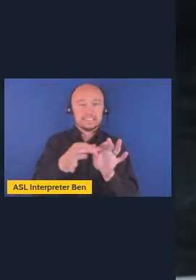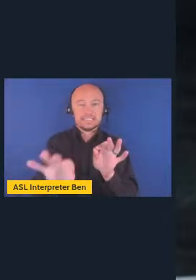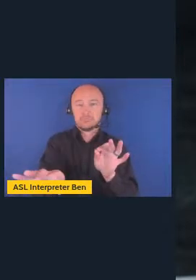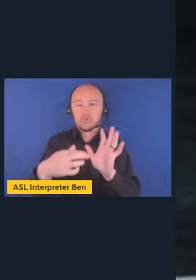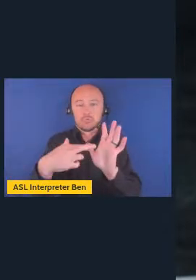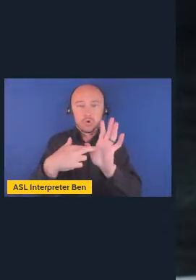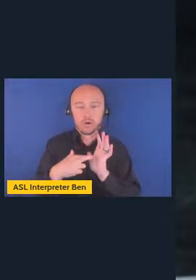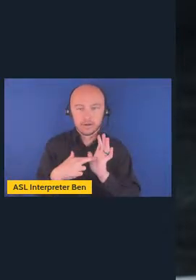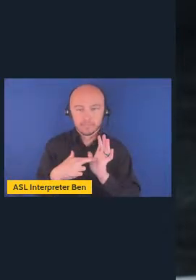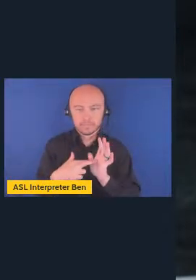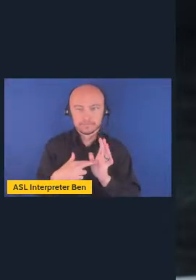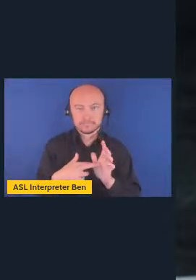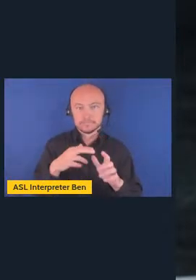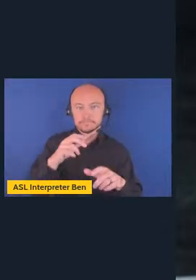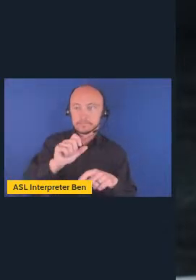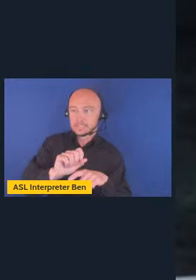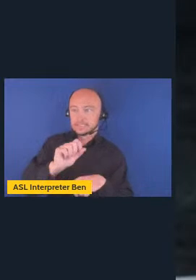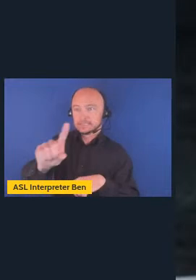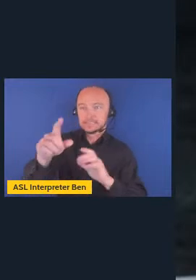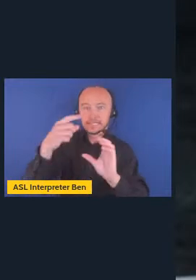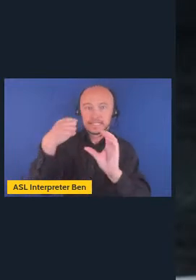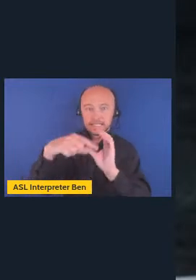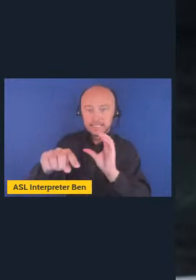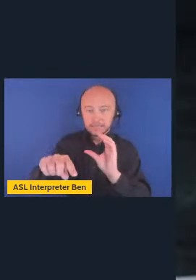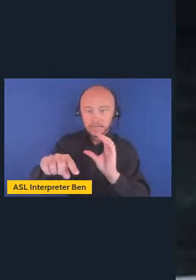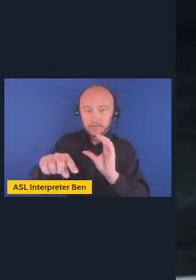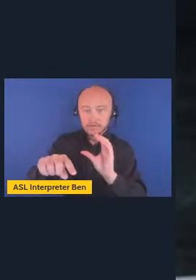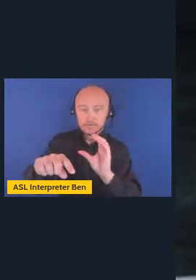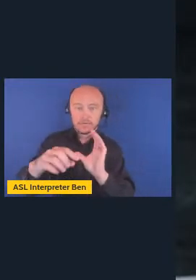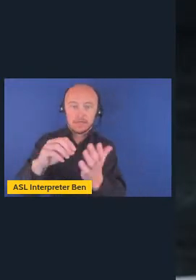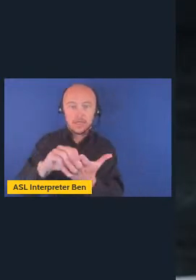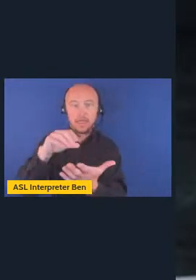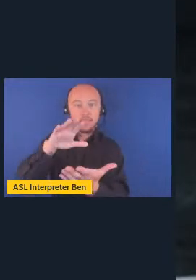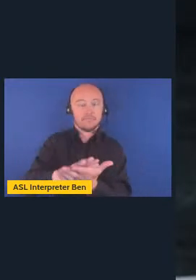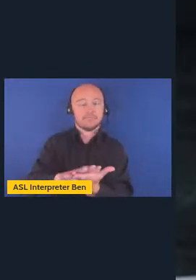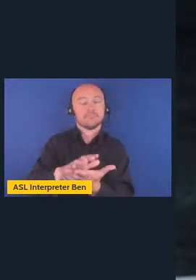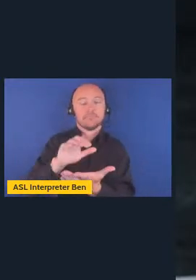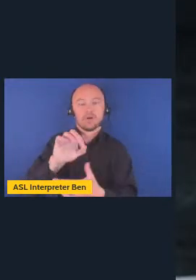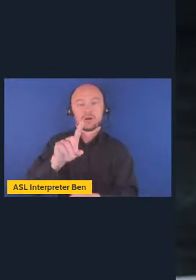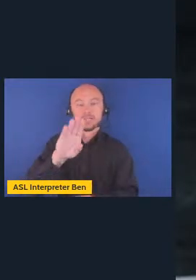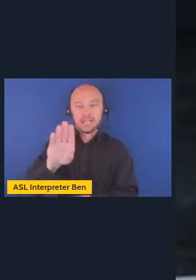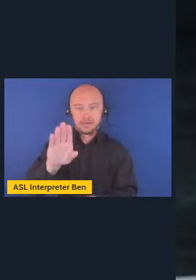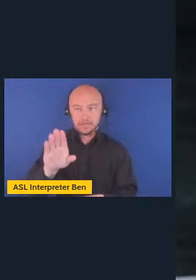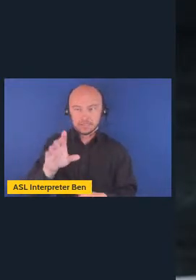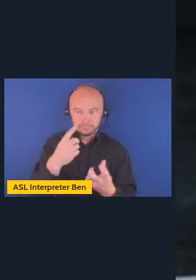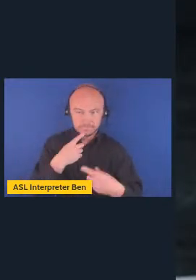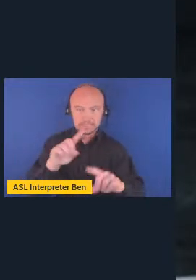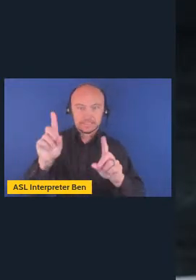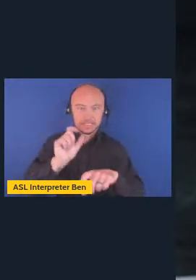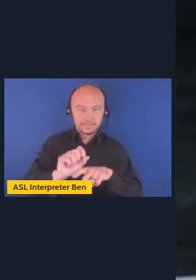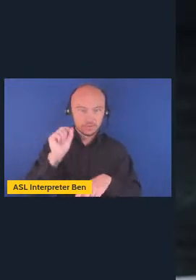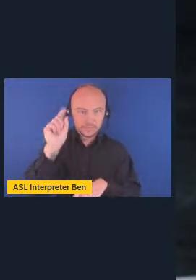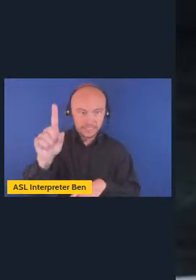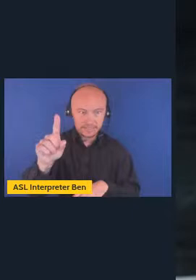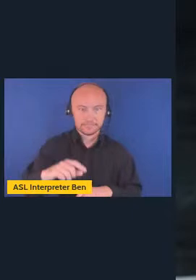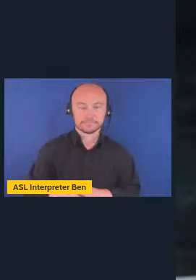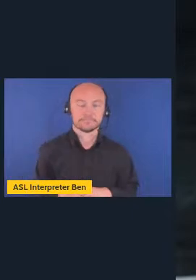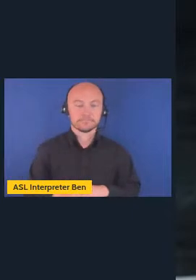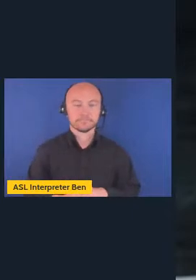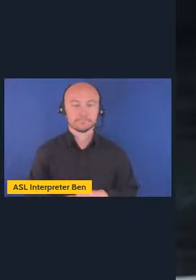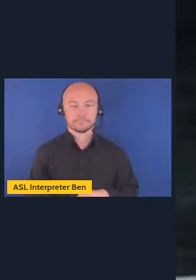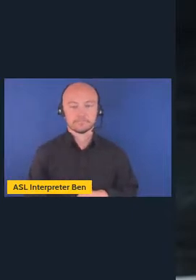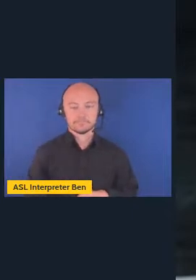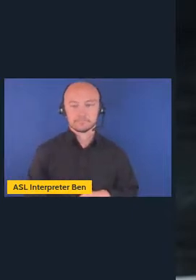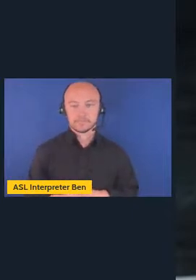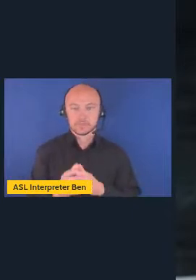I needed to send an email and then mark a record in the database as being successfully sent. Being fully